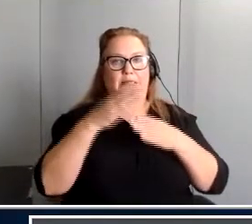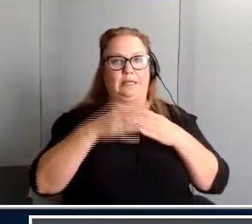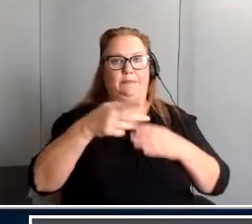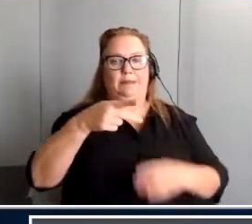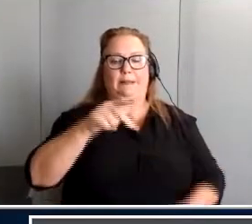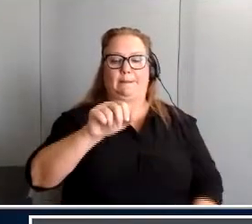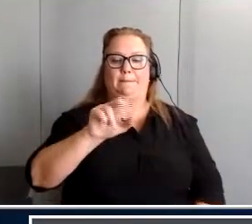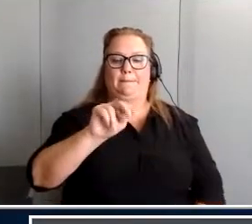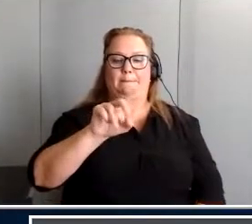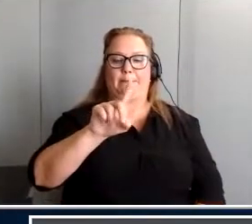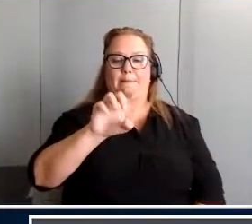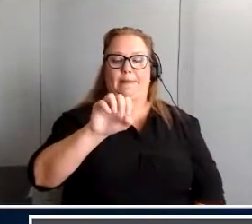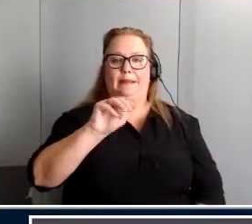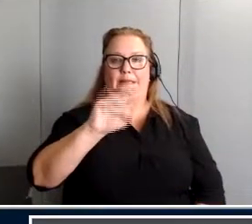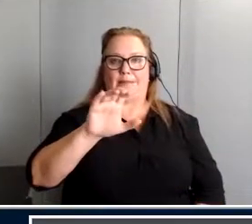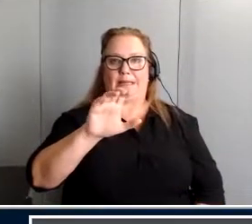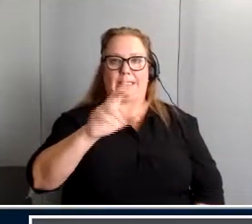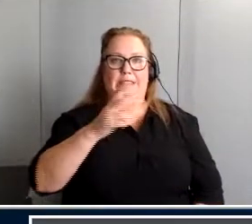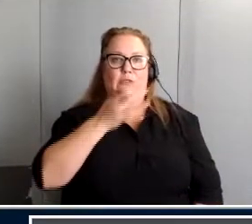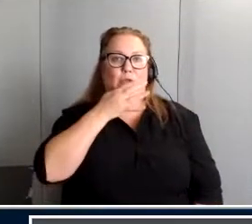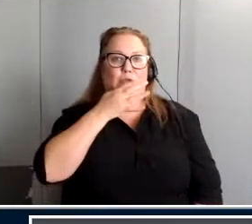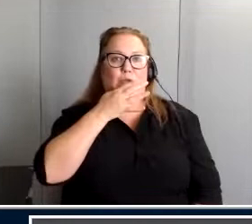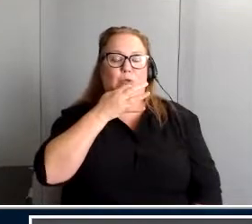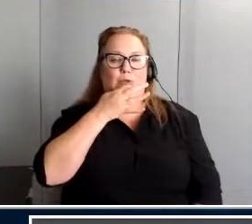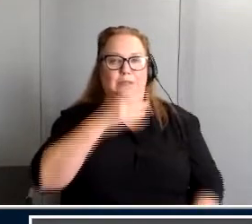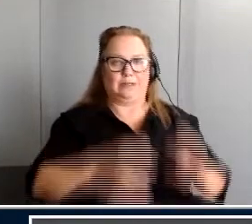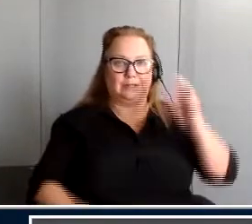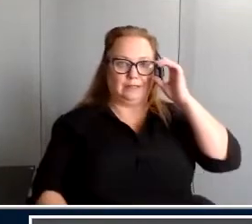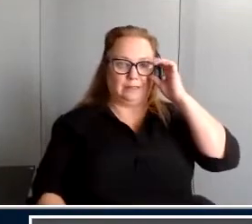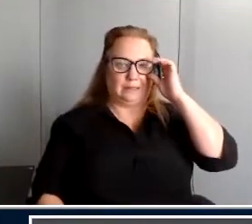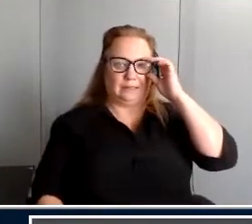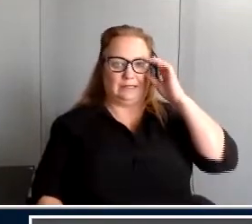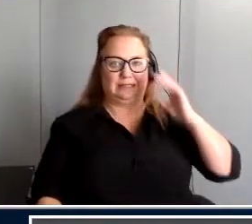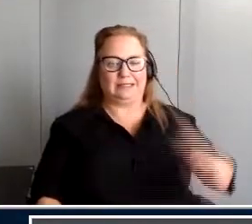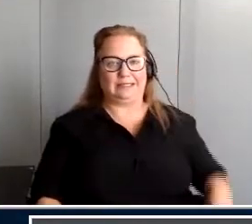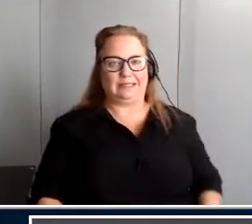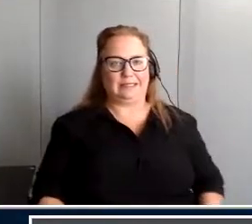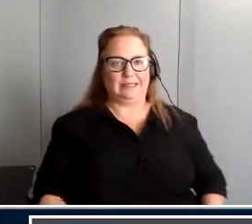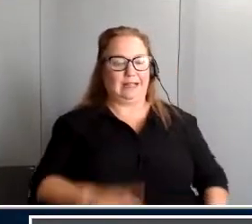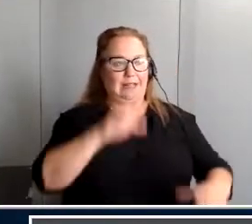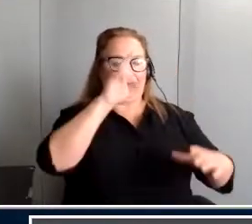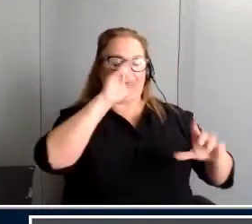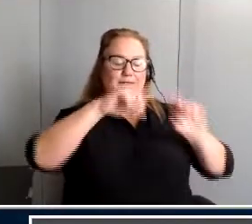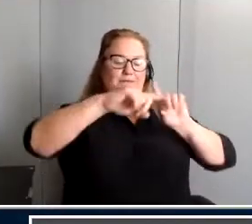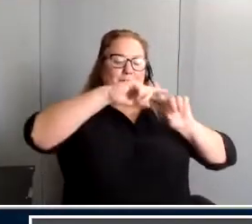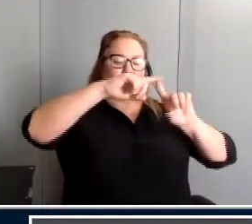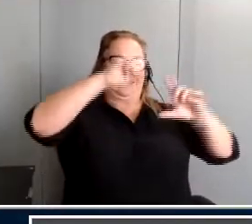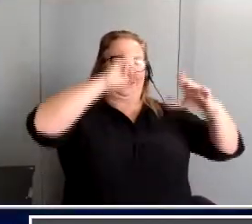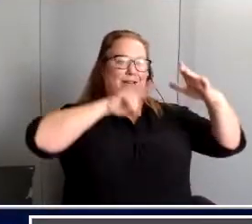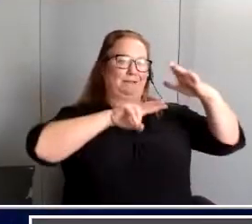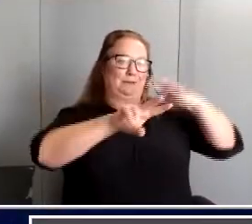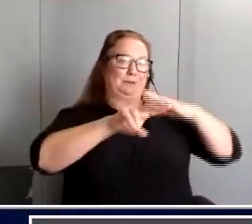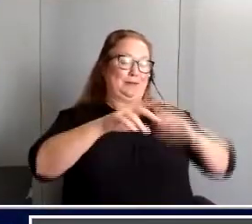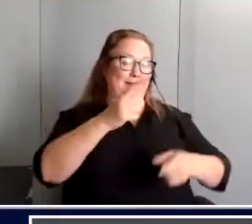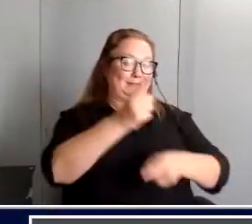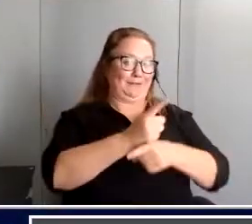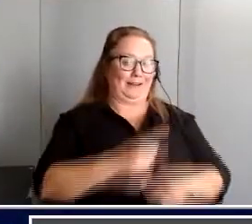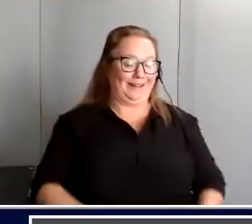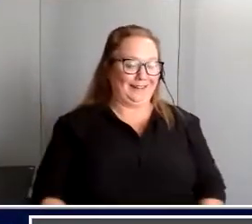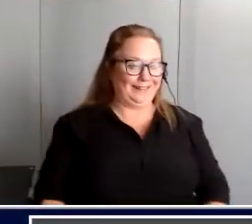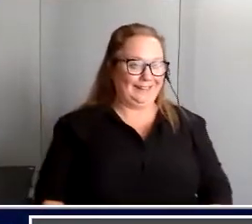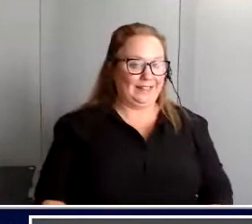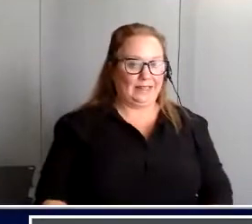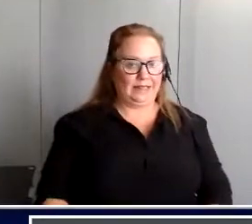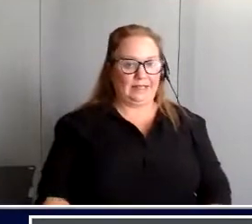is officially in sight? No laughing. That's an optimistic view. Isn't it? I think what they're